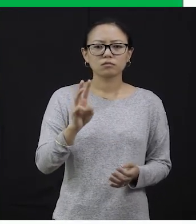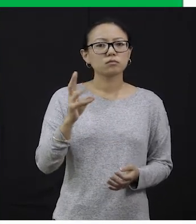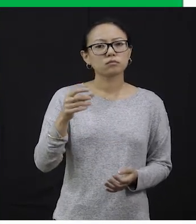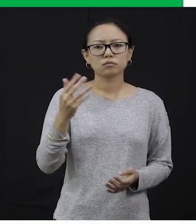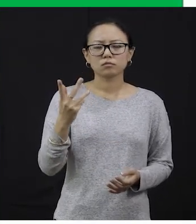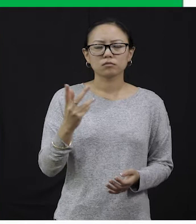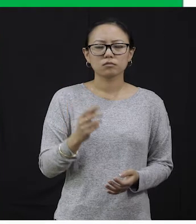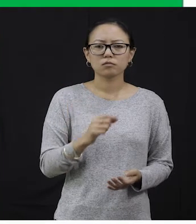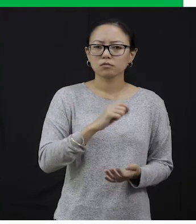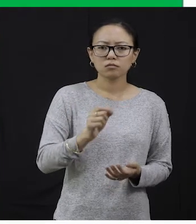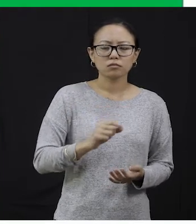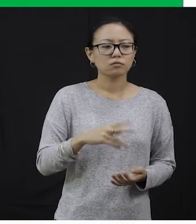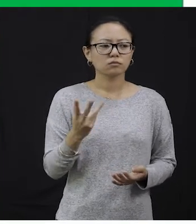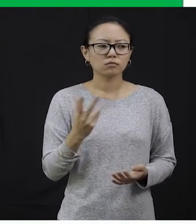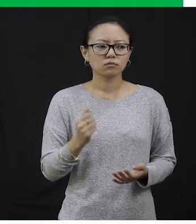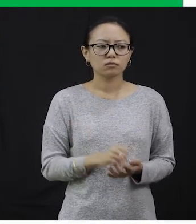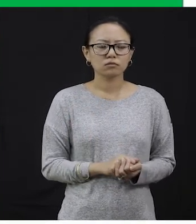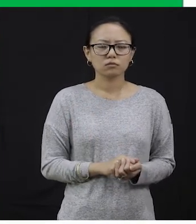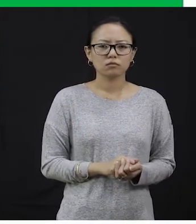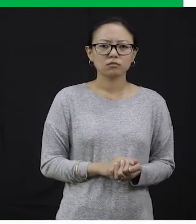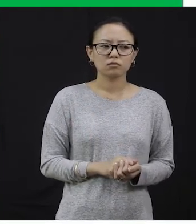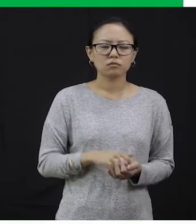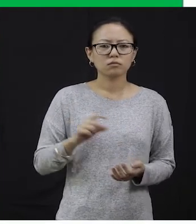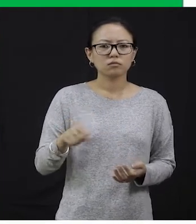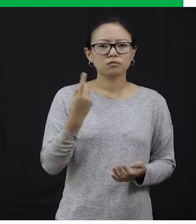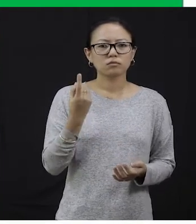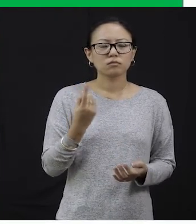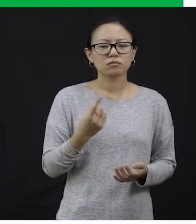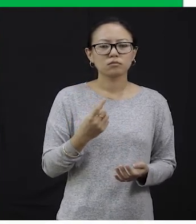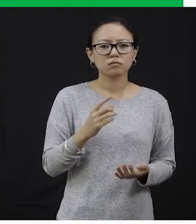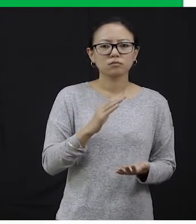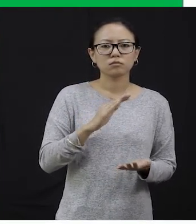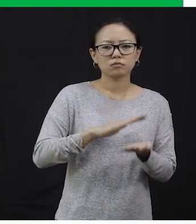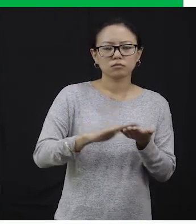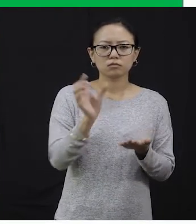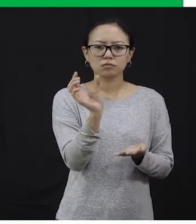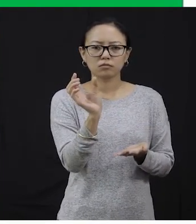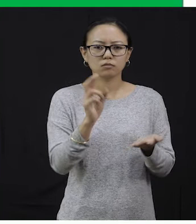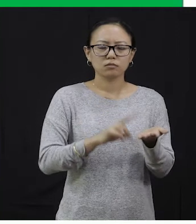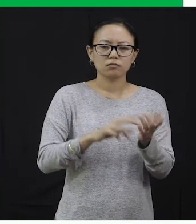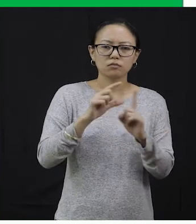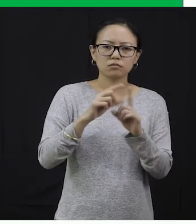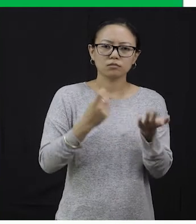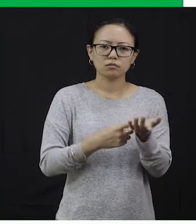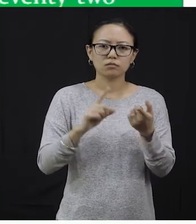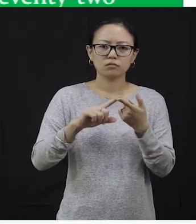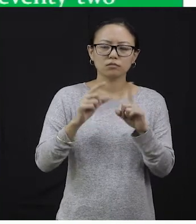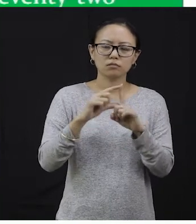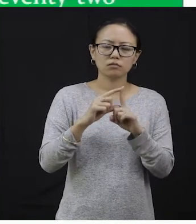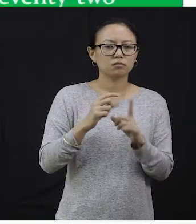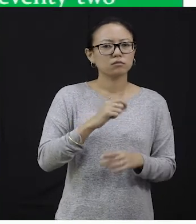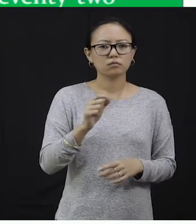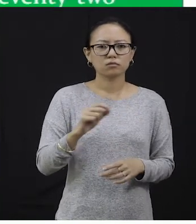is 100, 100. And then the two digits together, that is 72. So you write